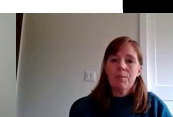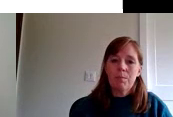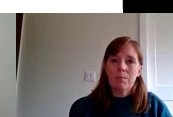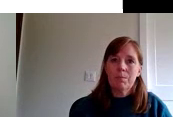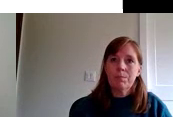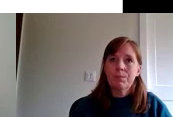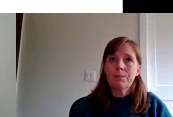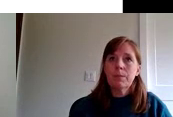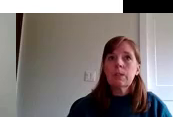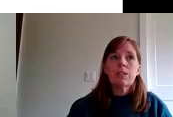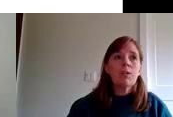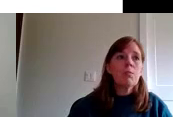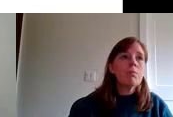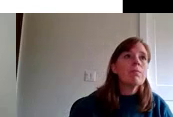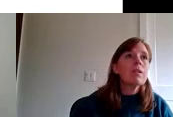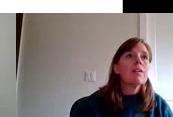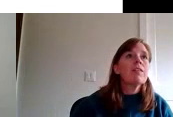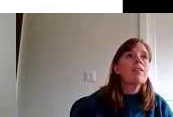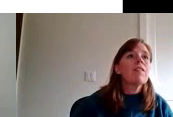There we go.